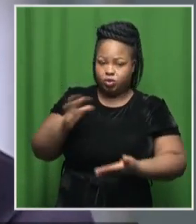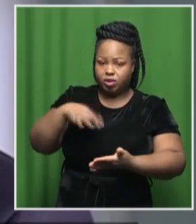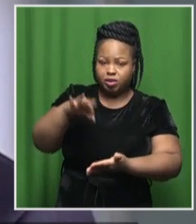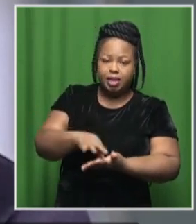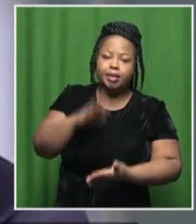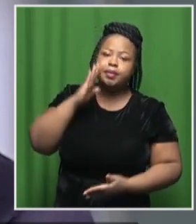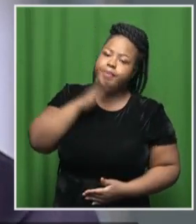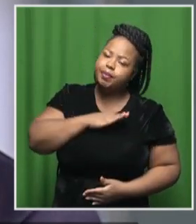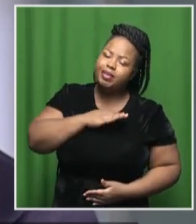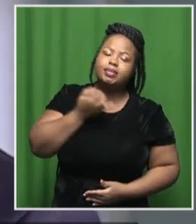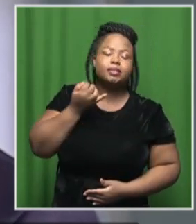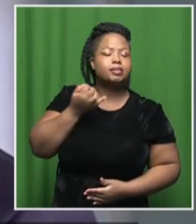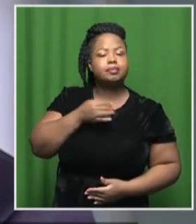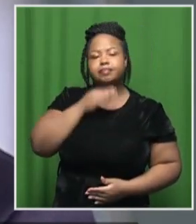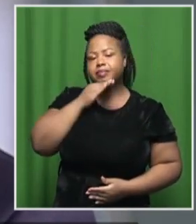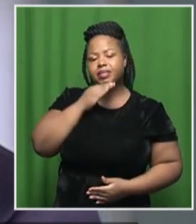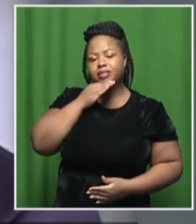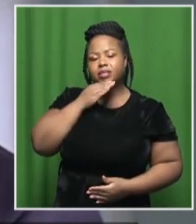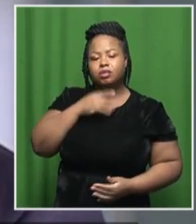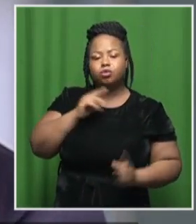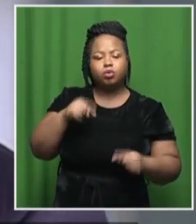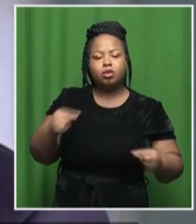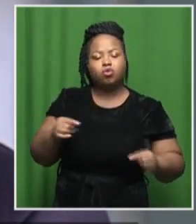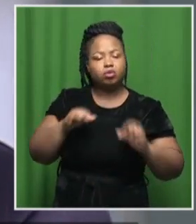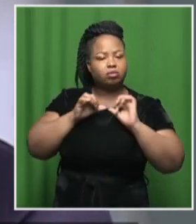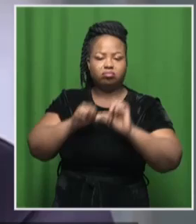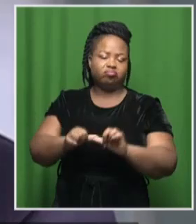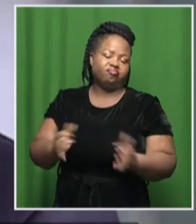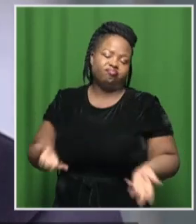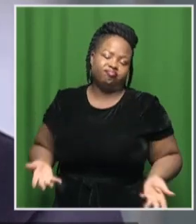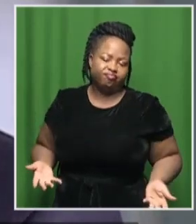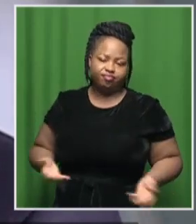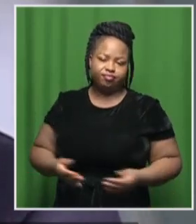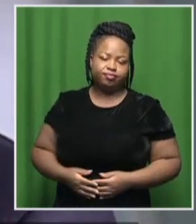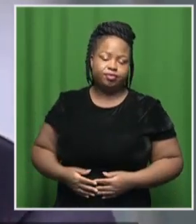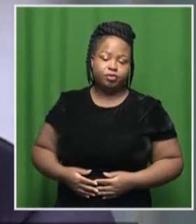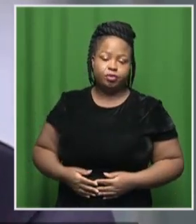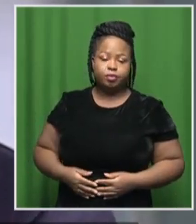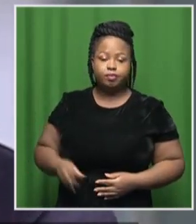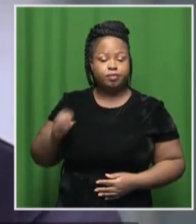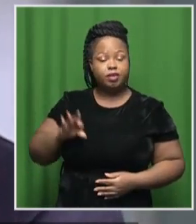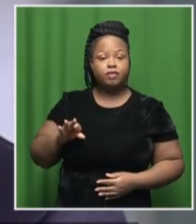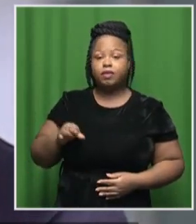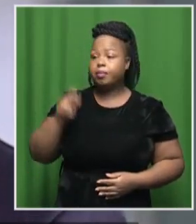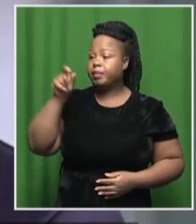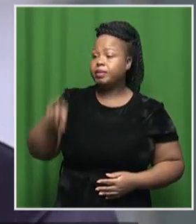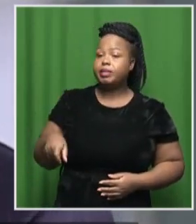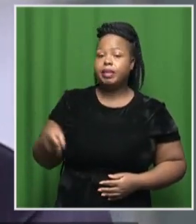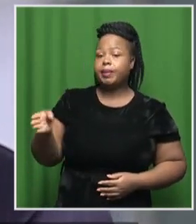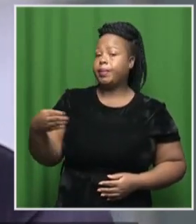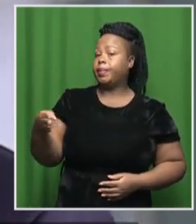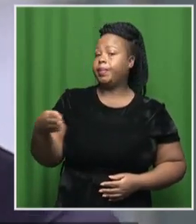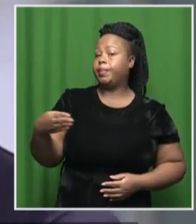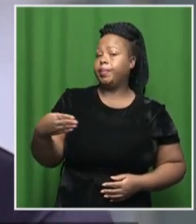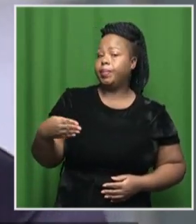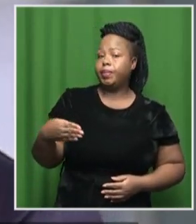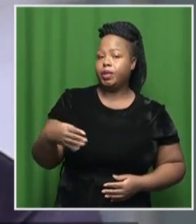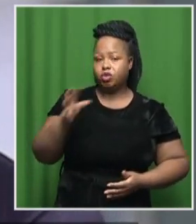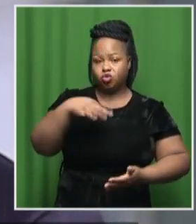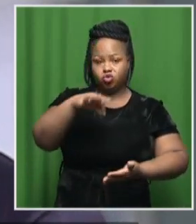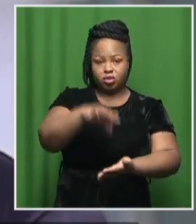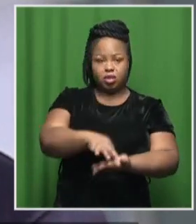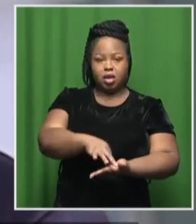they cannot stand as a candidate. So, when someone is not here to promote this code, to